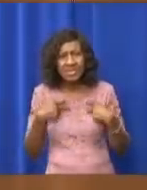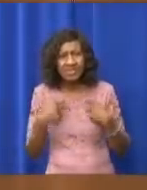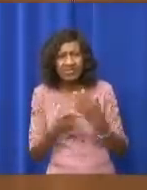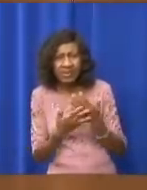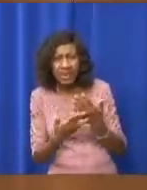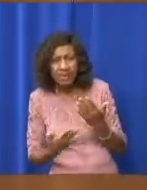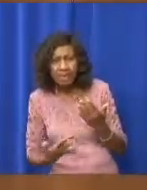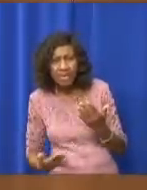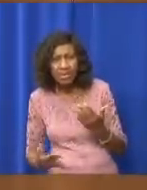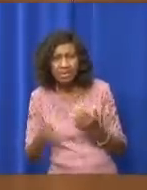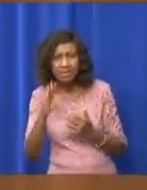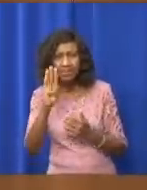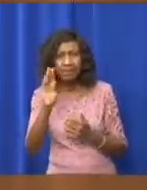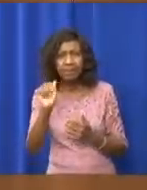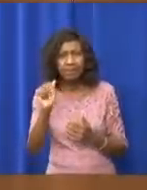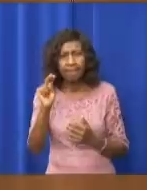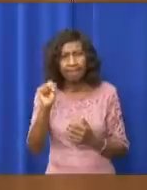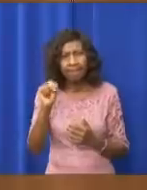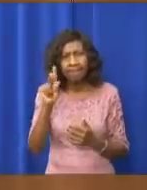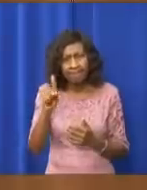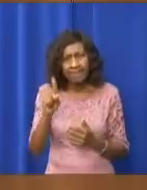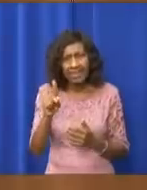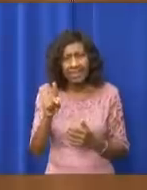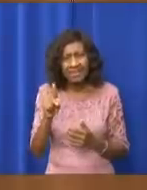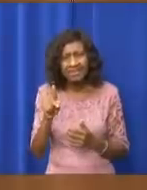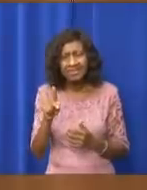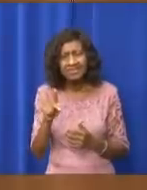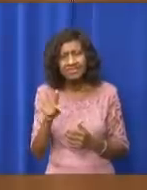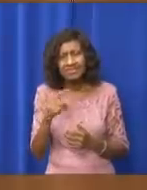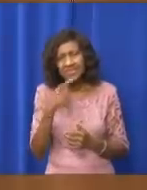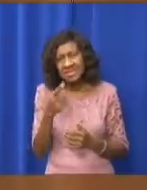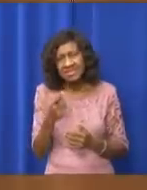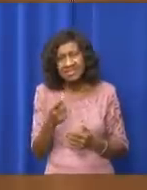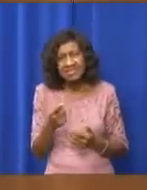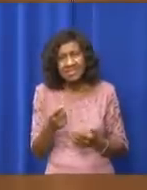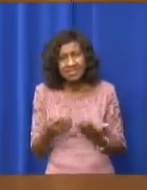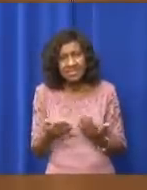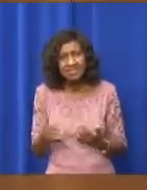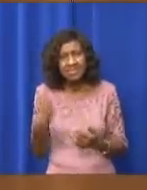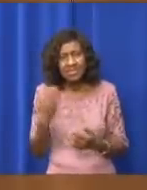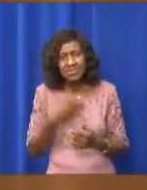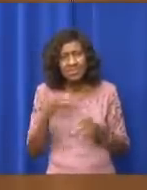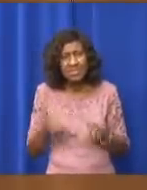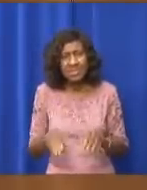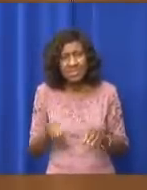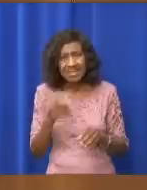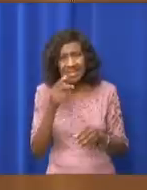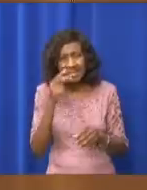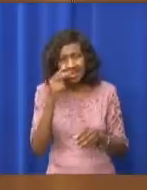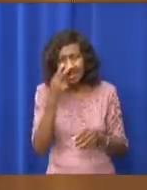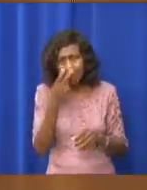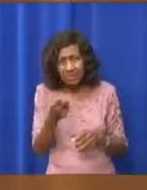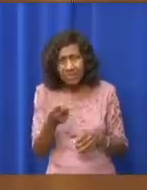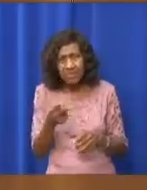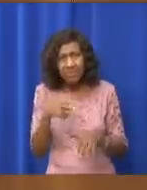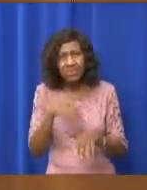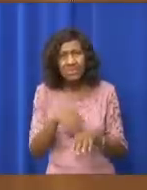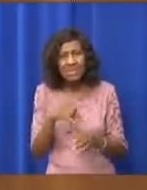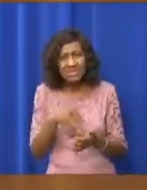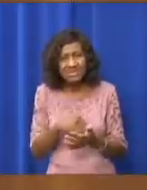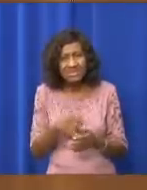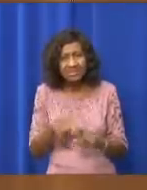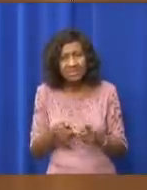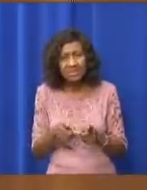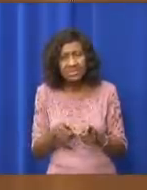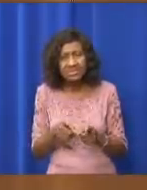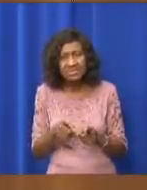possible we could look to see if COVID was here before, as you say, before the first case that we believe to have been the first case. I think you may have